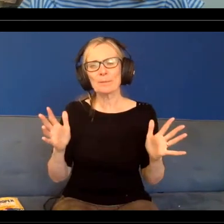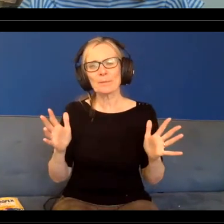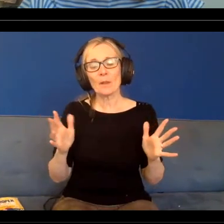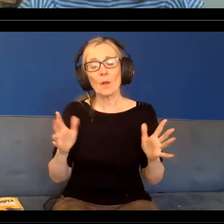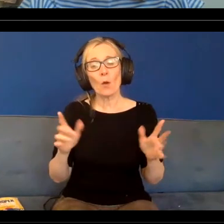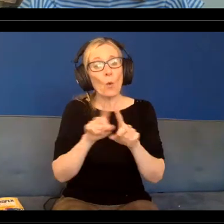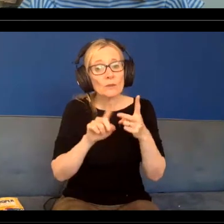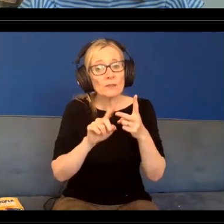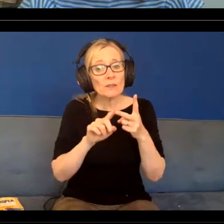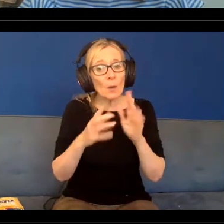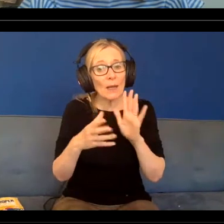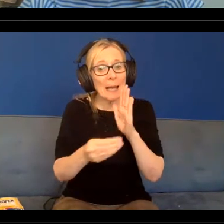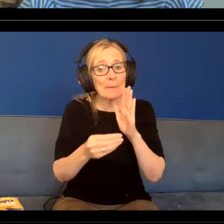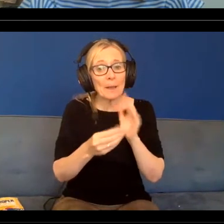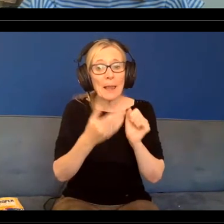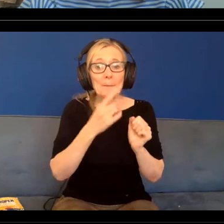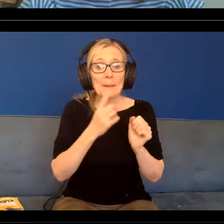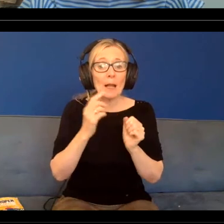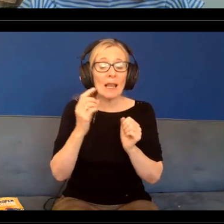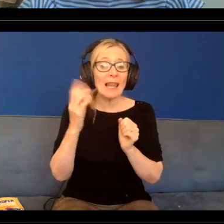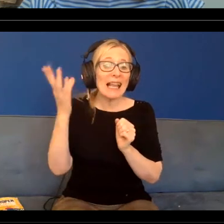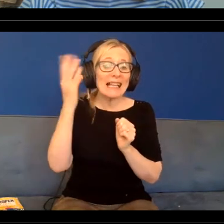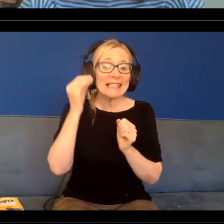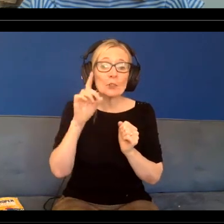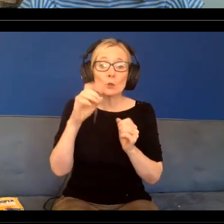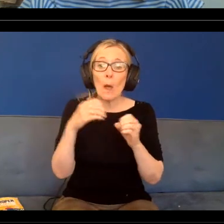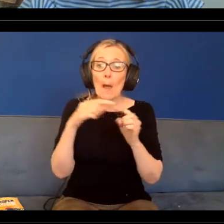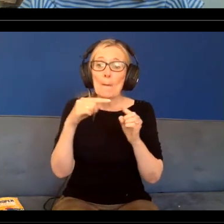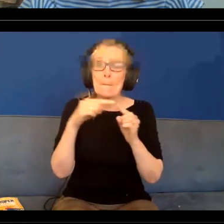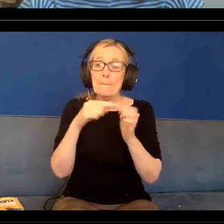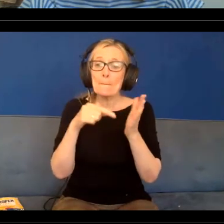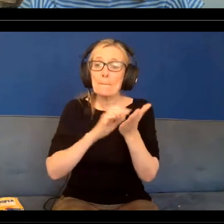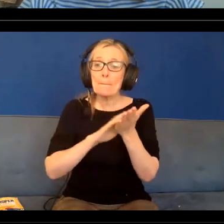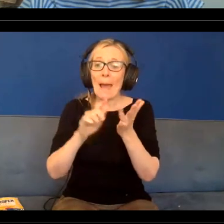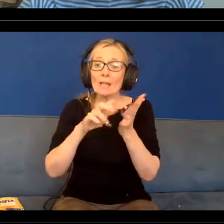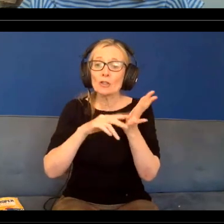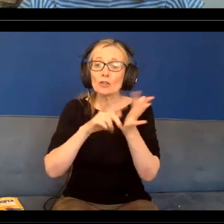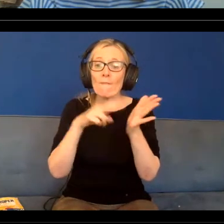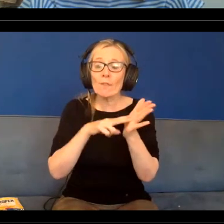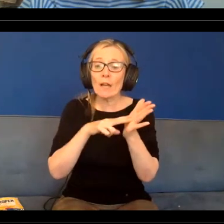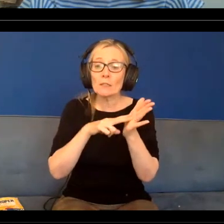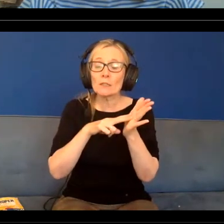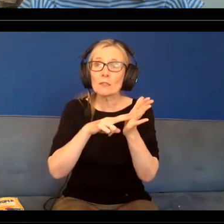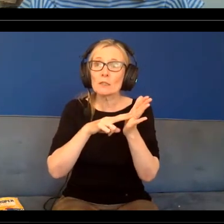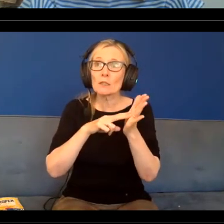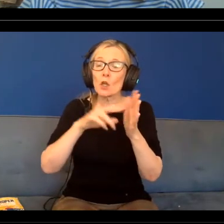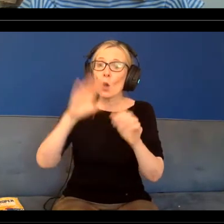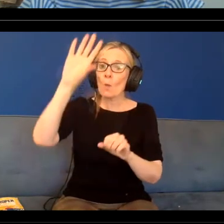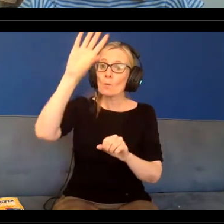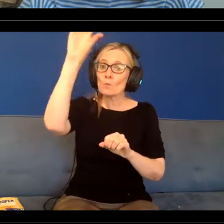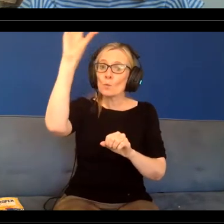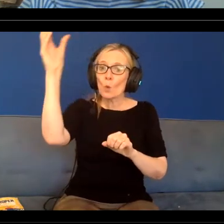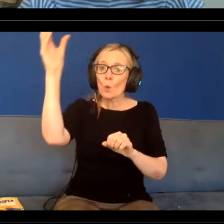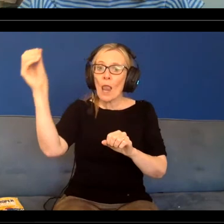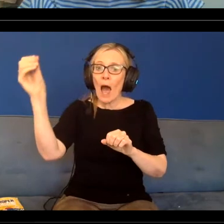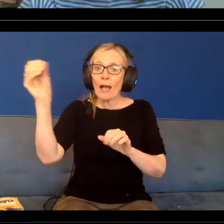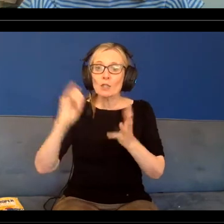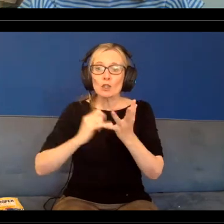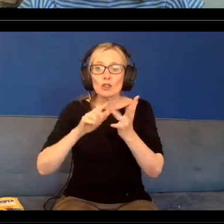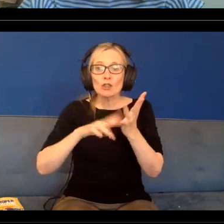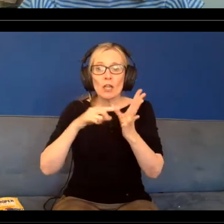example, if people listen to the Moonlight Sonata by Beethoven, by hearing it, you can't help but feel really